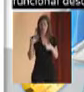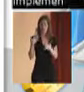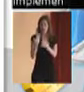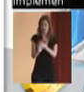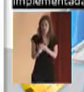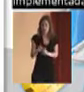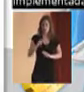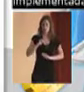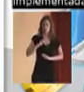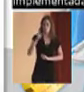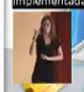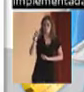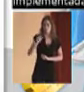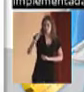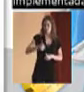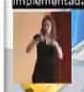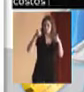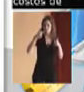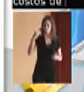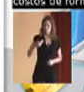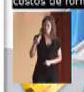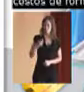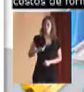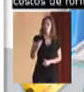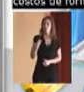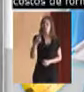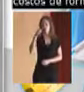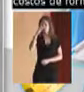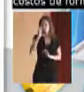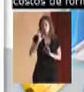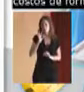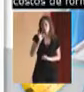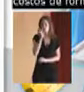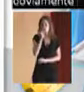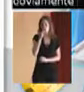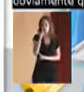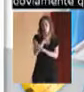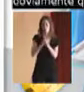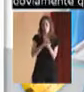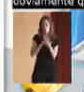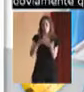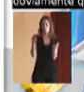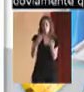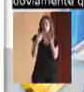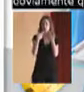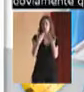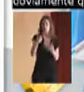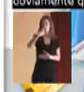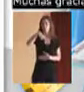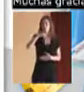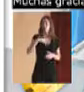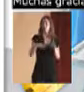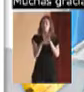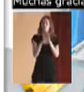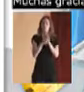design. The part implemented so far allows us to reduce costs significantly, and of course there's technical problems still to be solved. Thank you